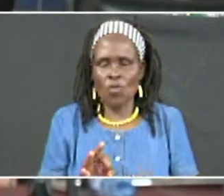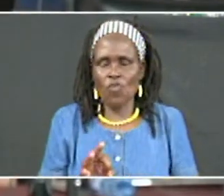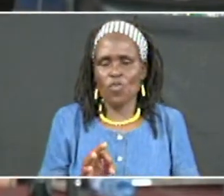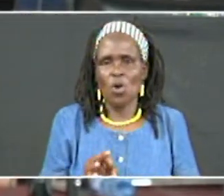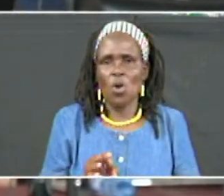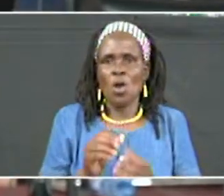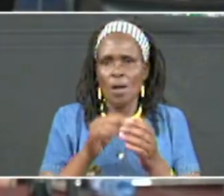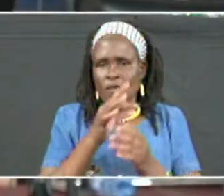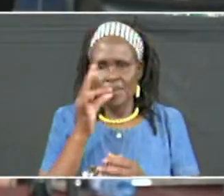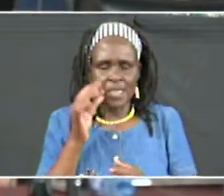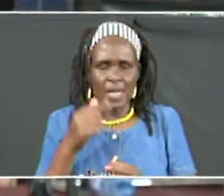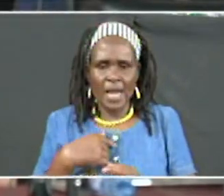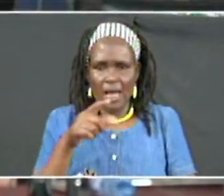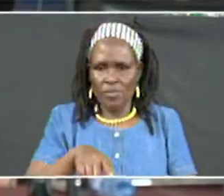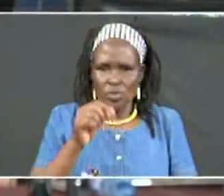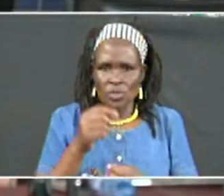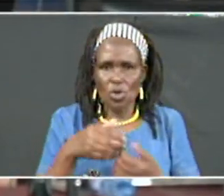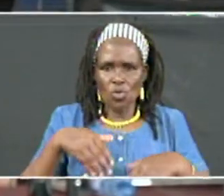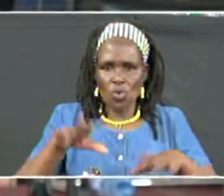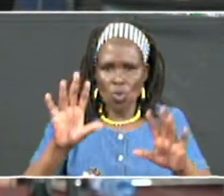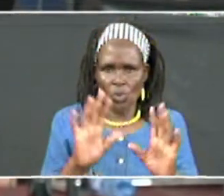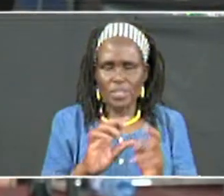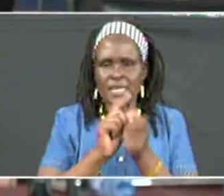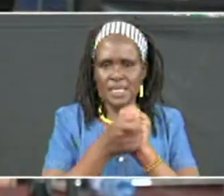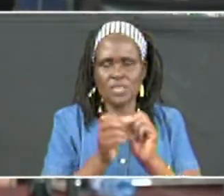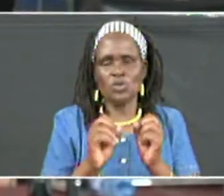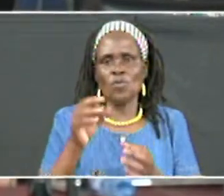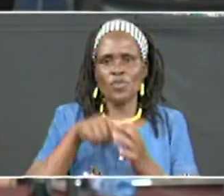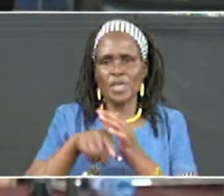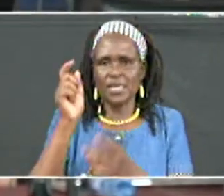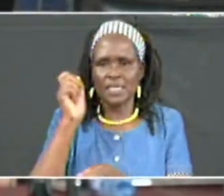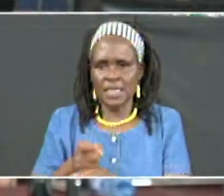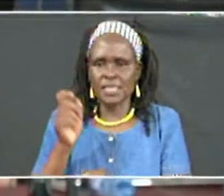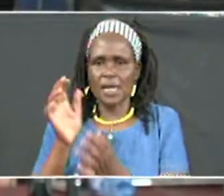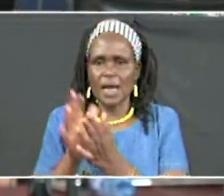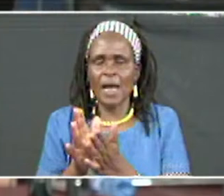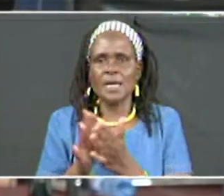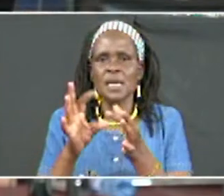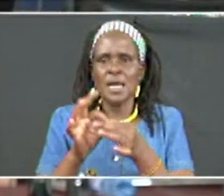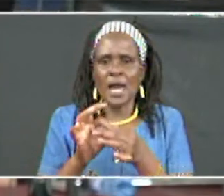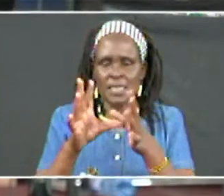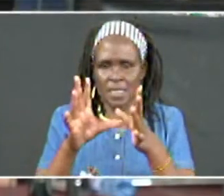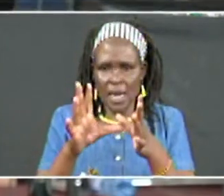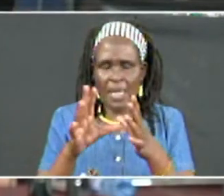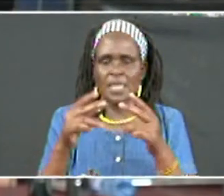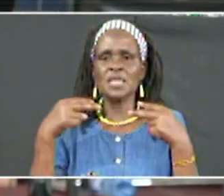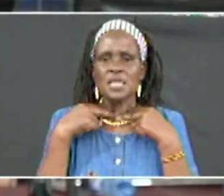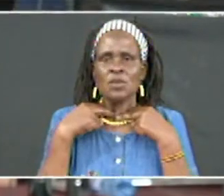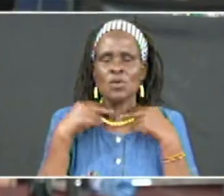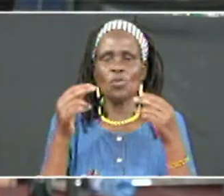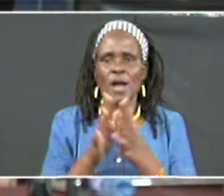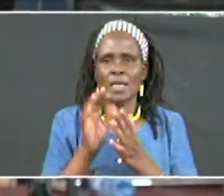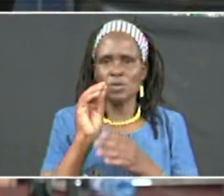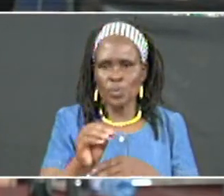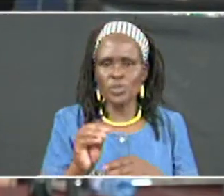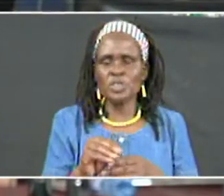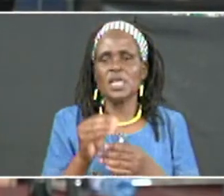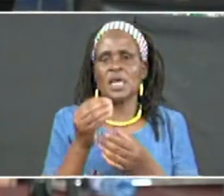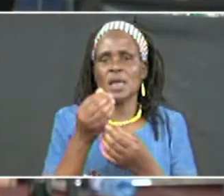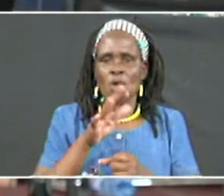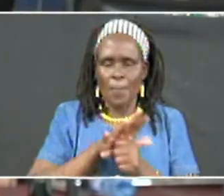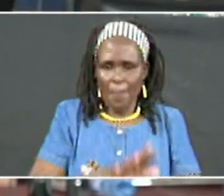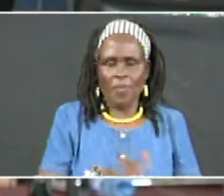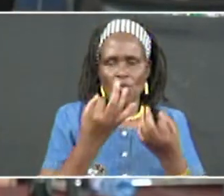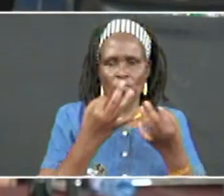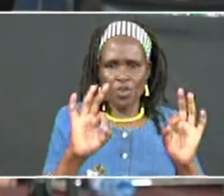To loose the chains of injustice and untie the cords of the yoke, to set the oppressed free and